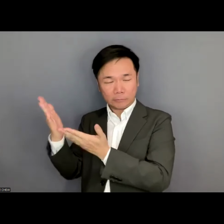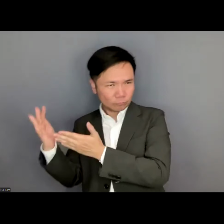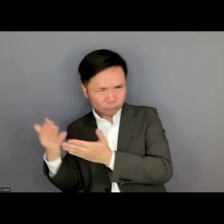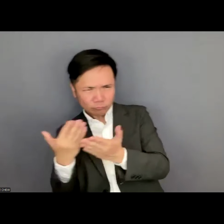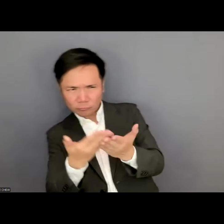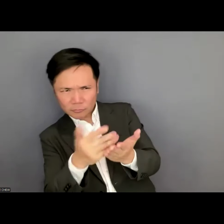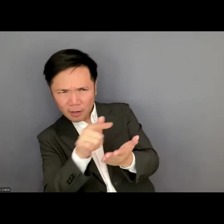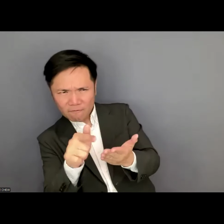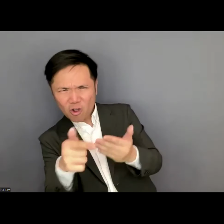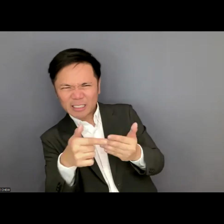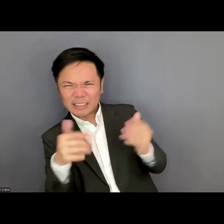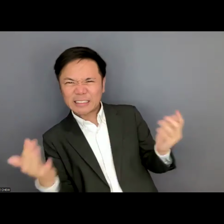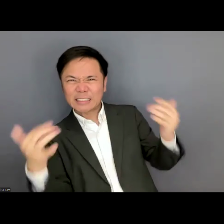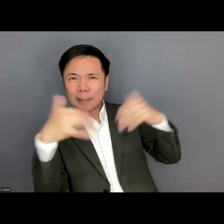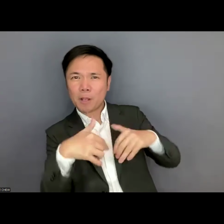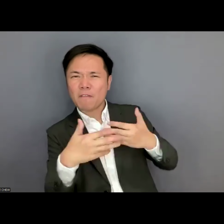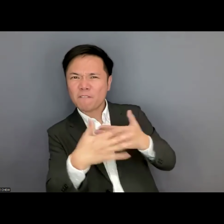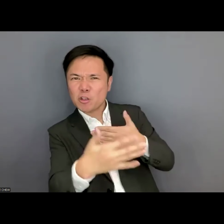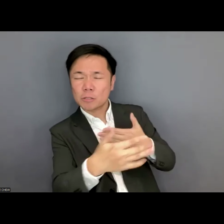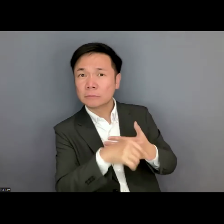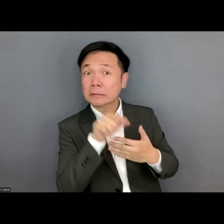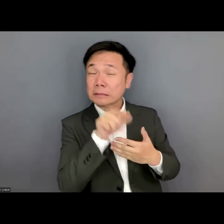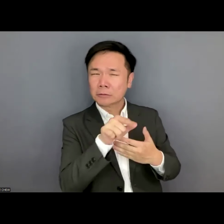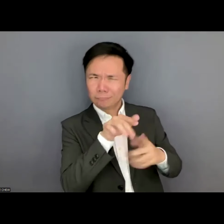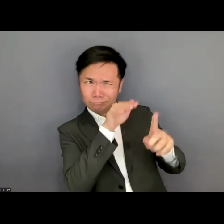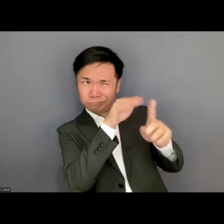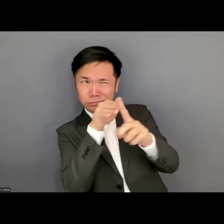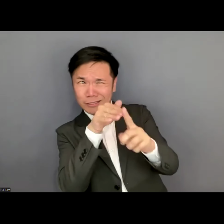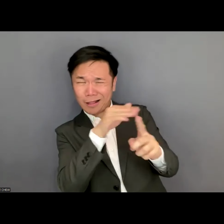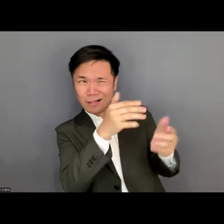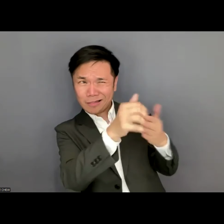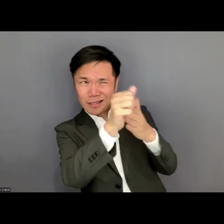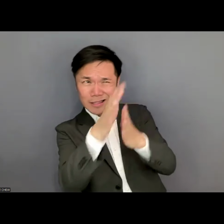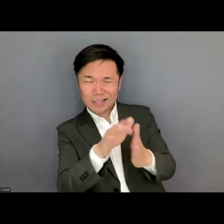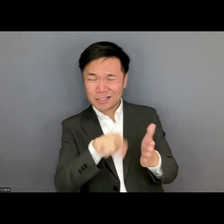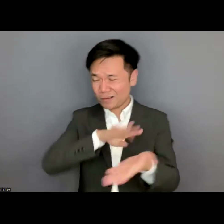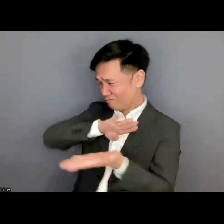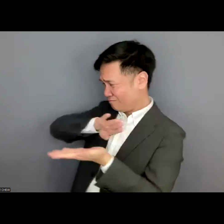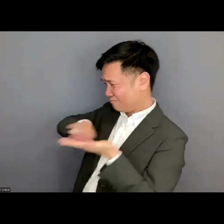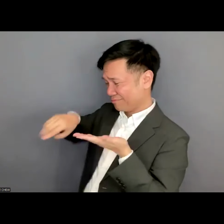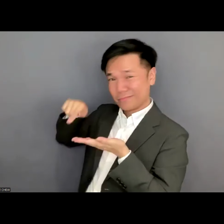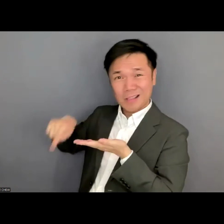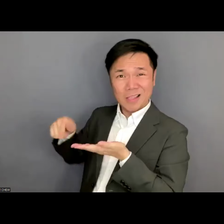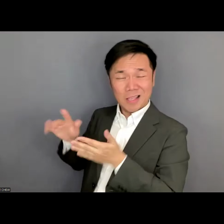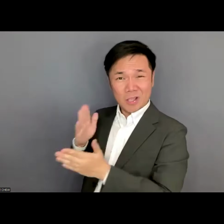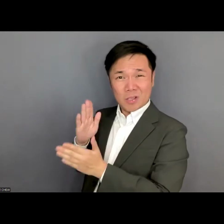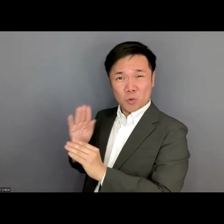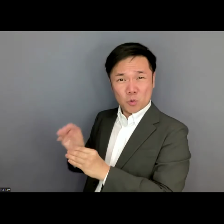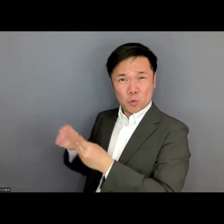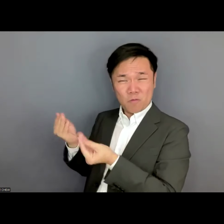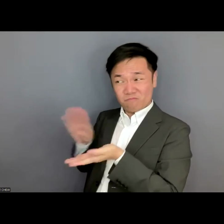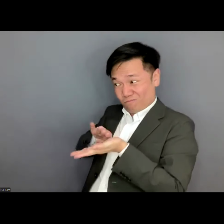order not to leave behind ces the young actions people. sont And liées these actions à are ce linked que les jeunes ont